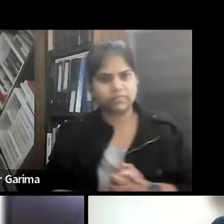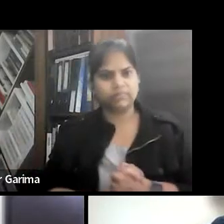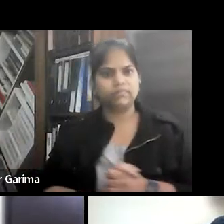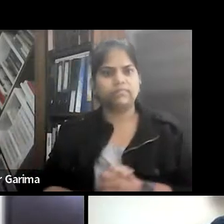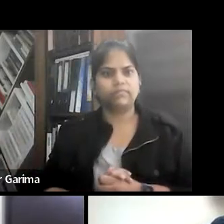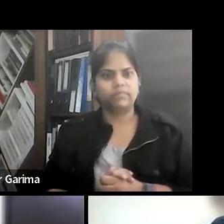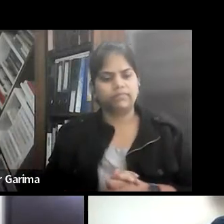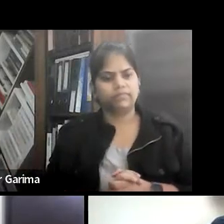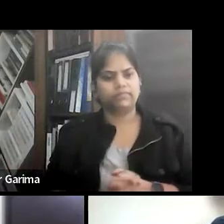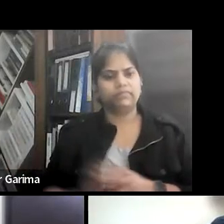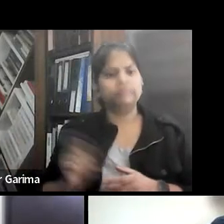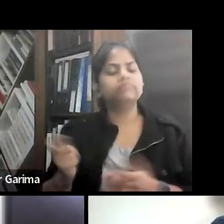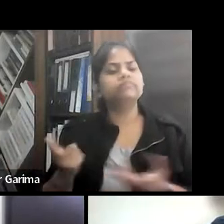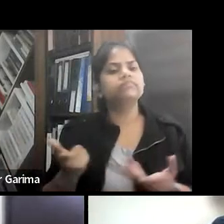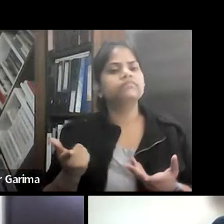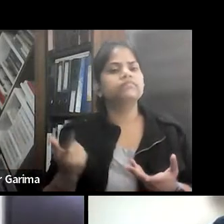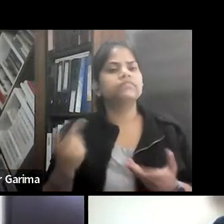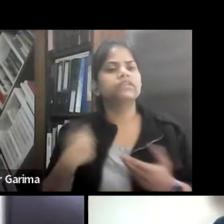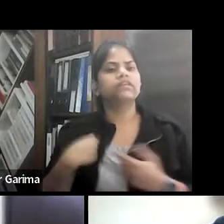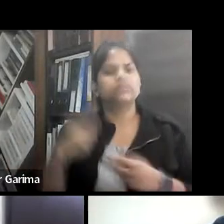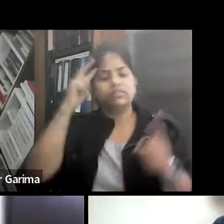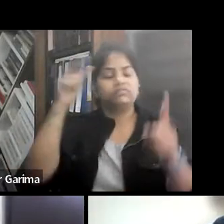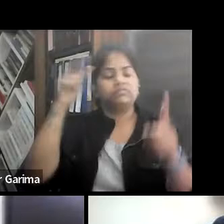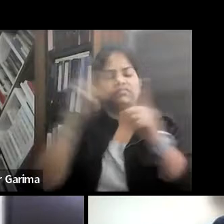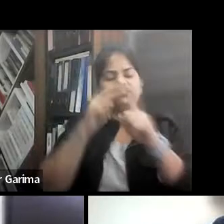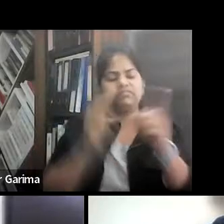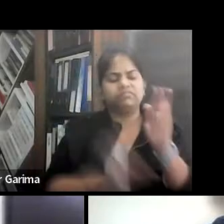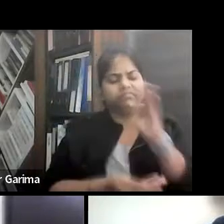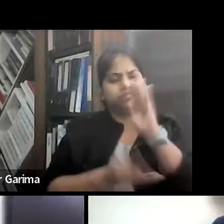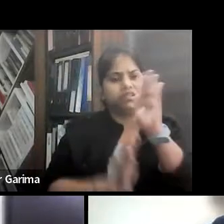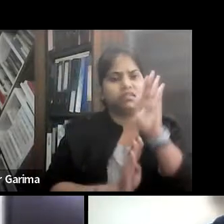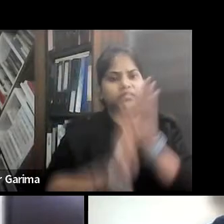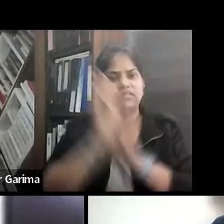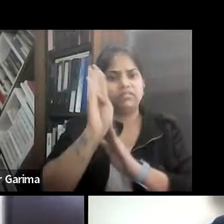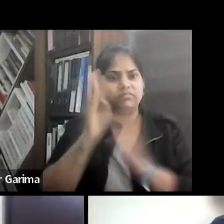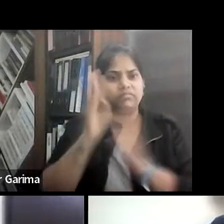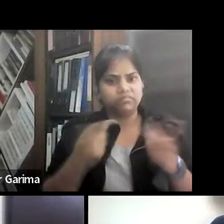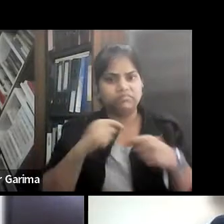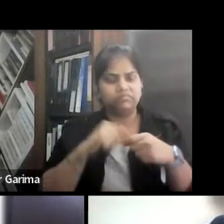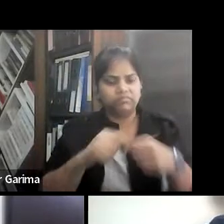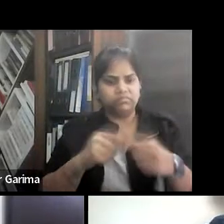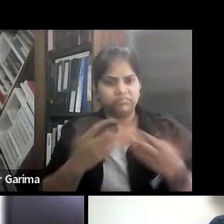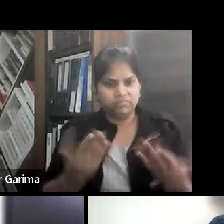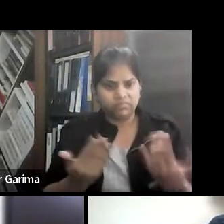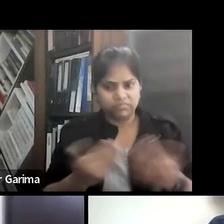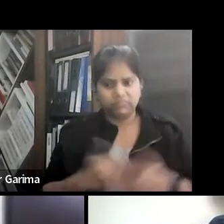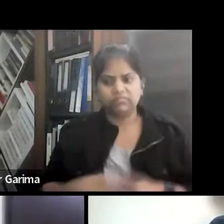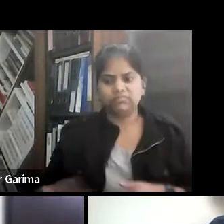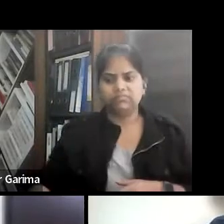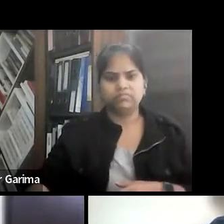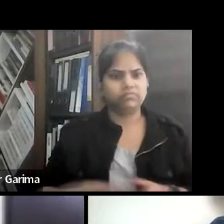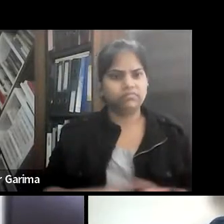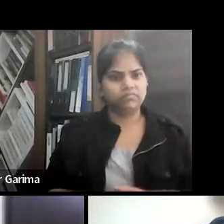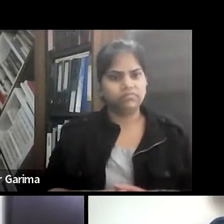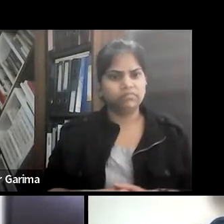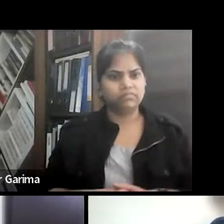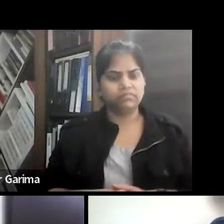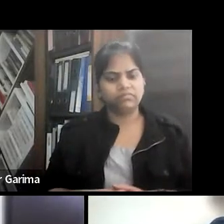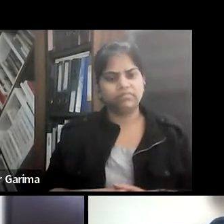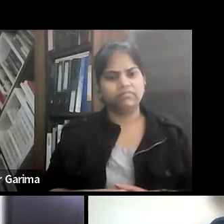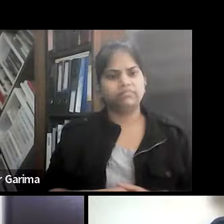some the kind of inspiration, so-called inspiration porn. Yeah. So